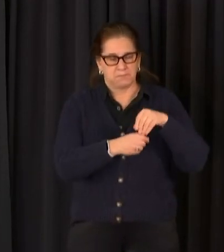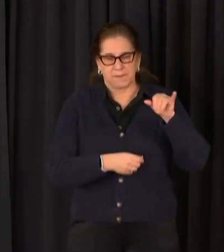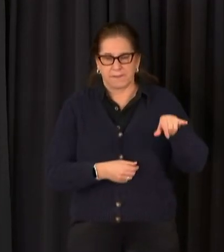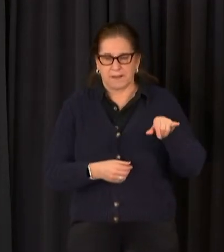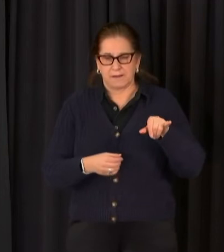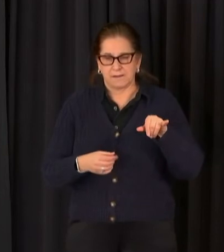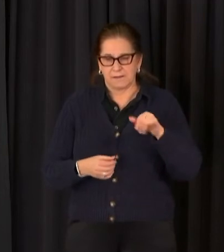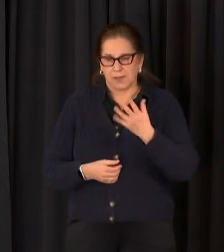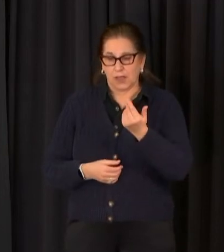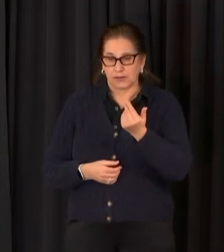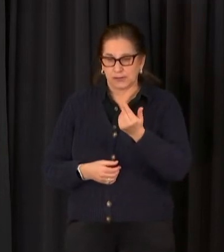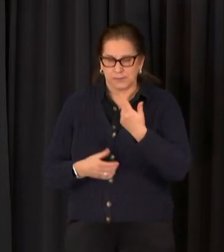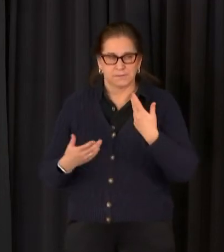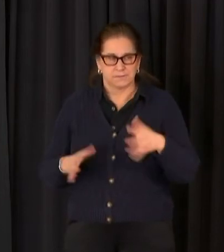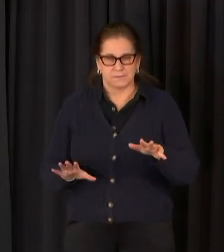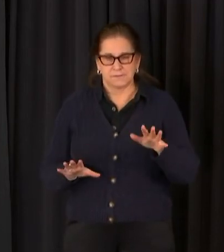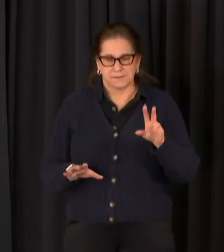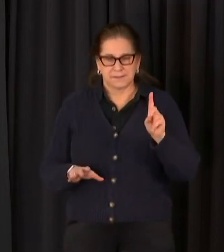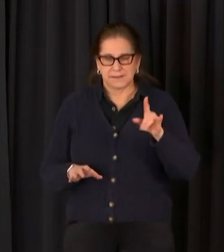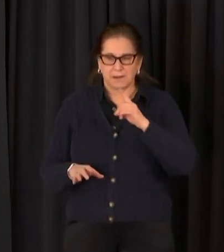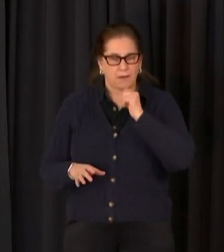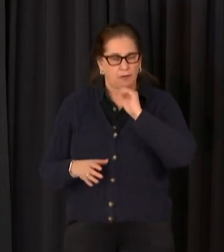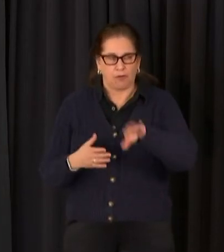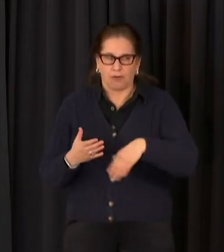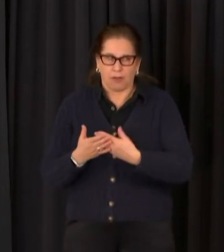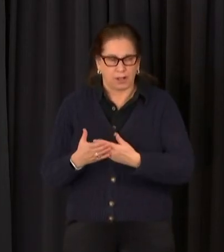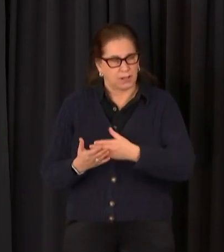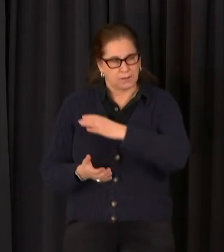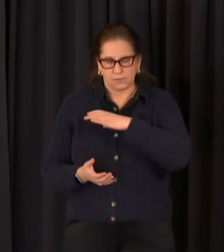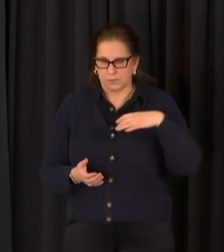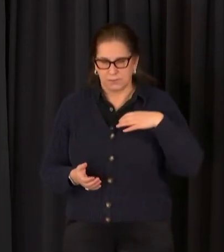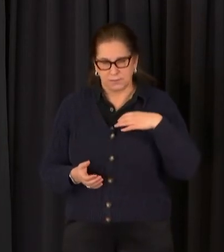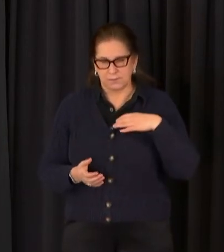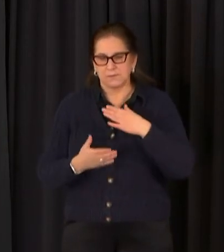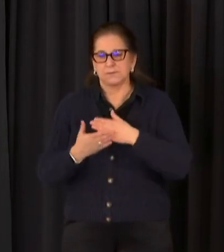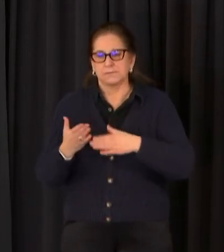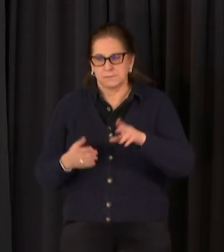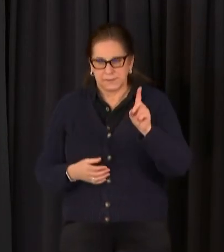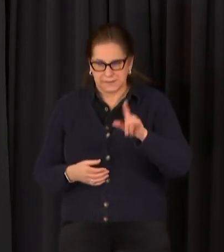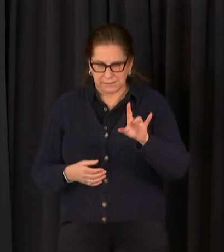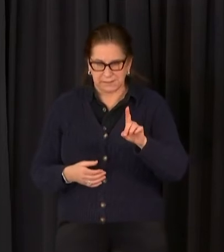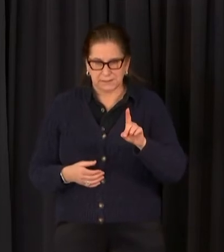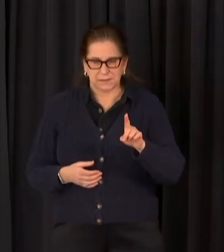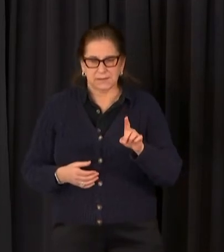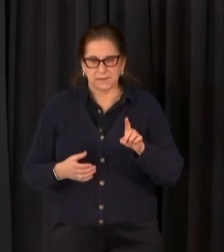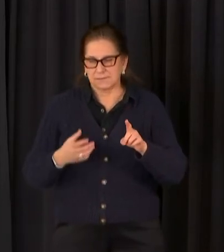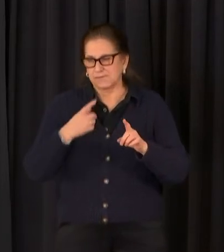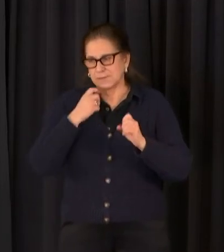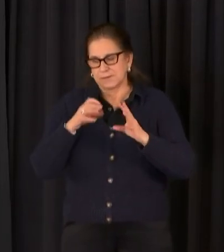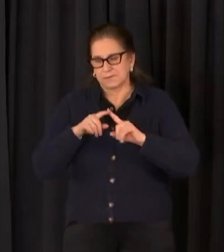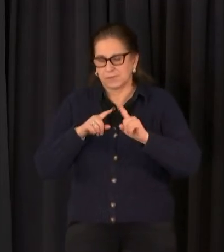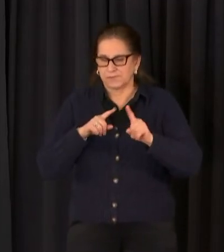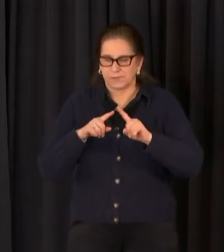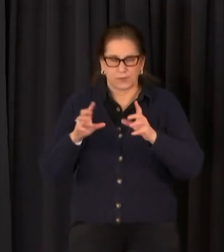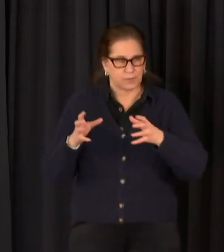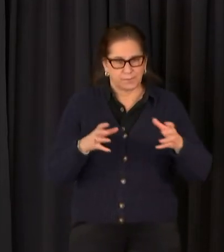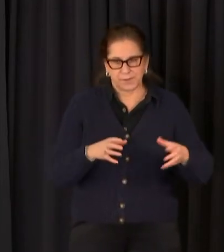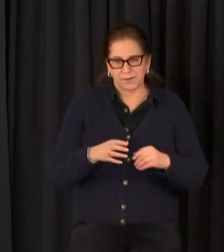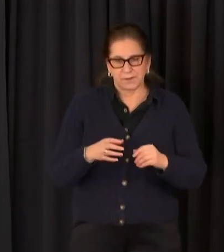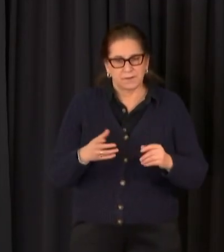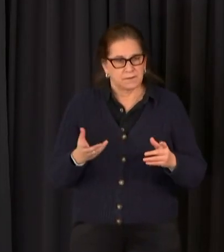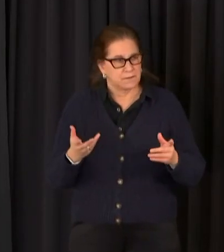13 of them. Okay. And not all of them are, they were vaccinated. They're in multiple groups. Okay. What do you mean